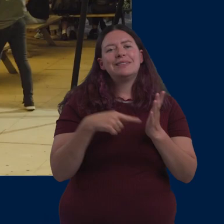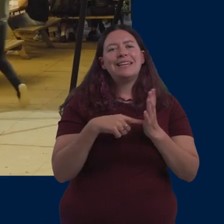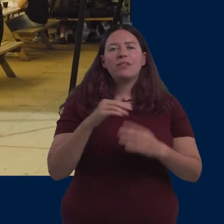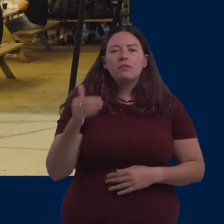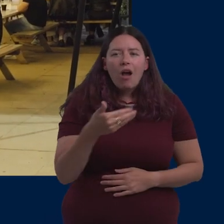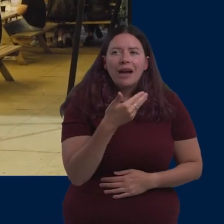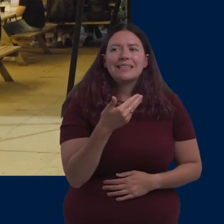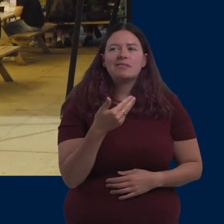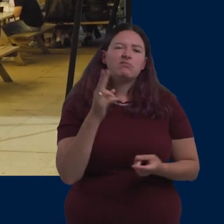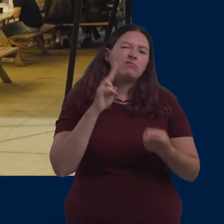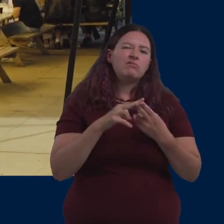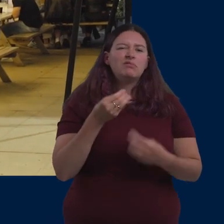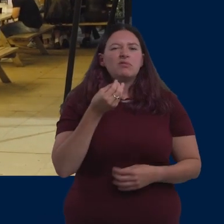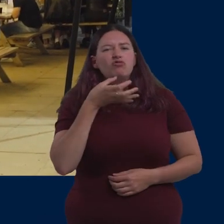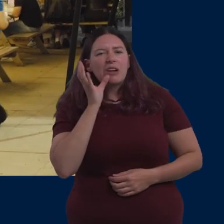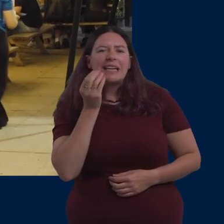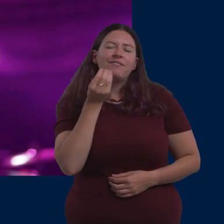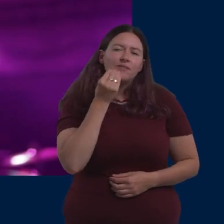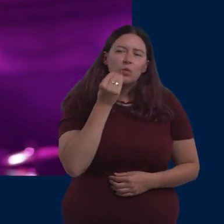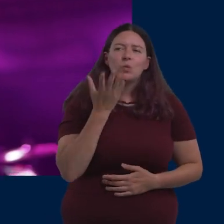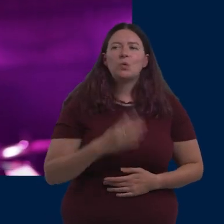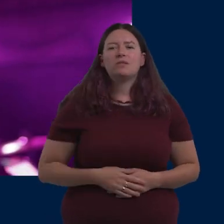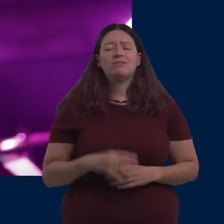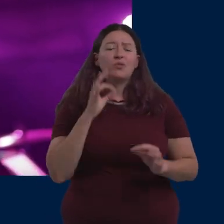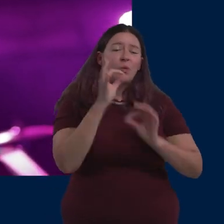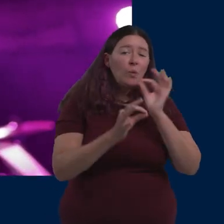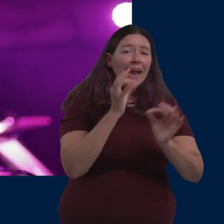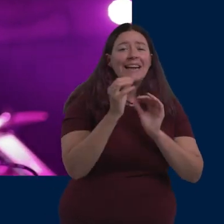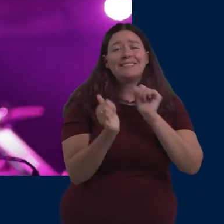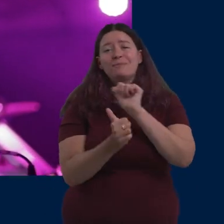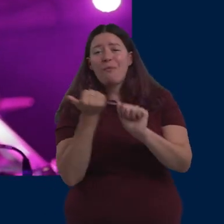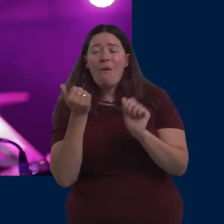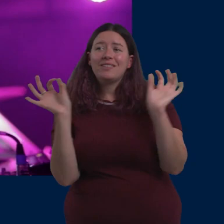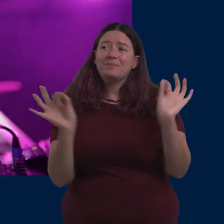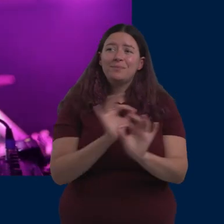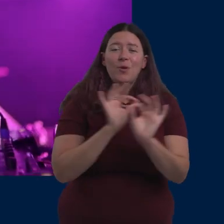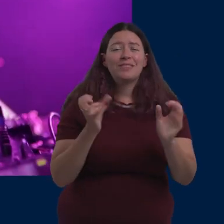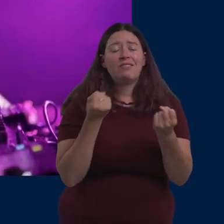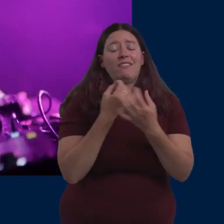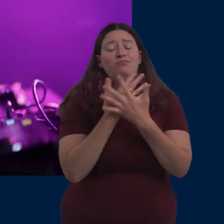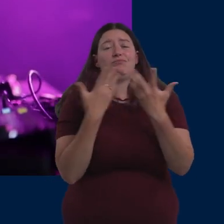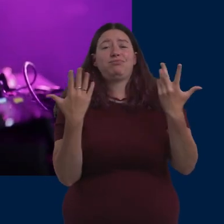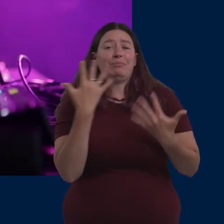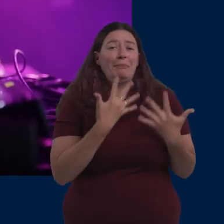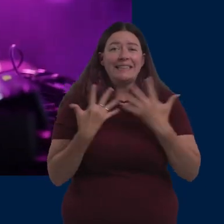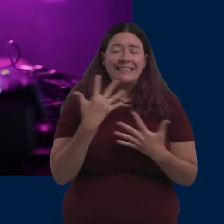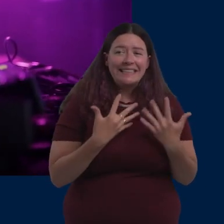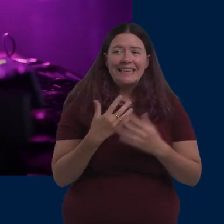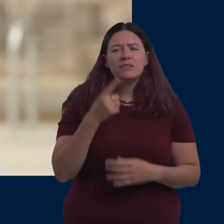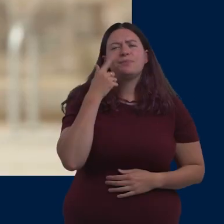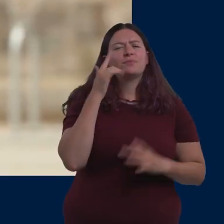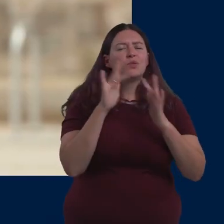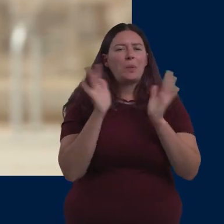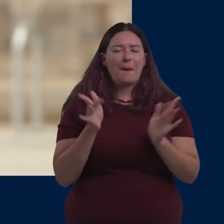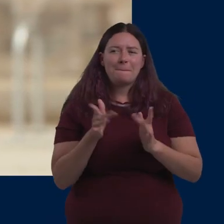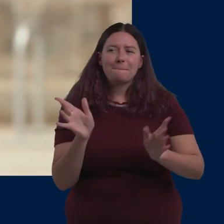for affordable drinks, food, events, and more. From quizzes and sports to live music, there's always something going on. Check out our website for event listings.